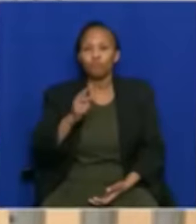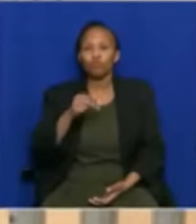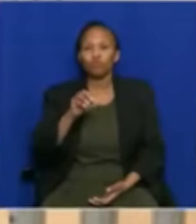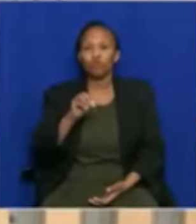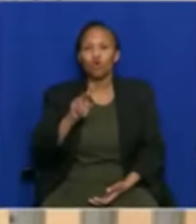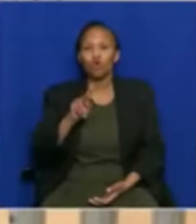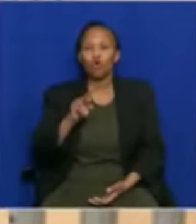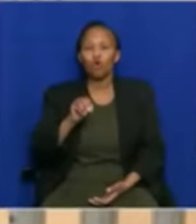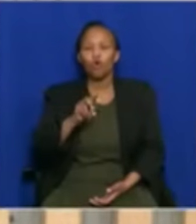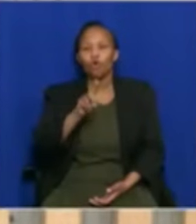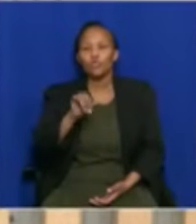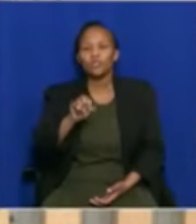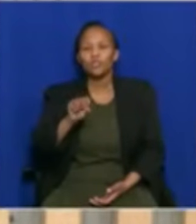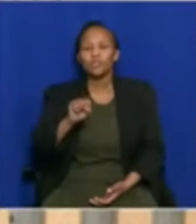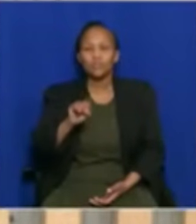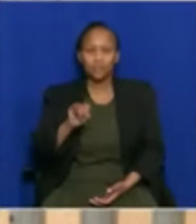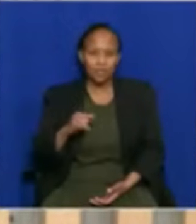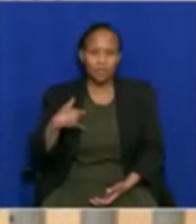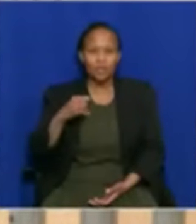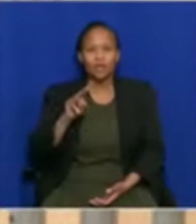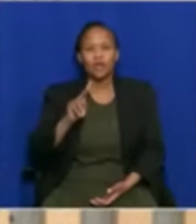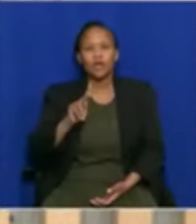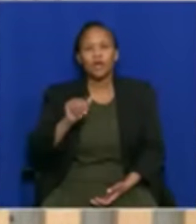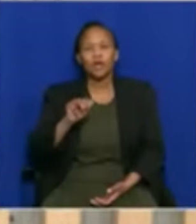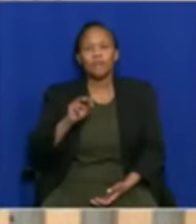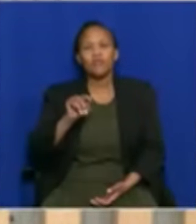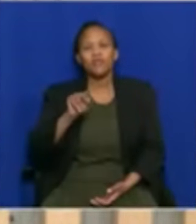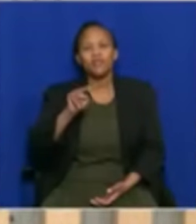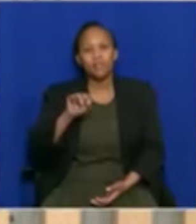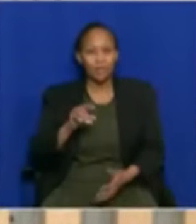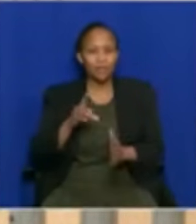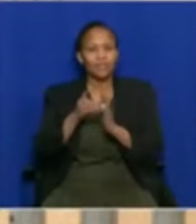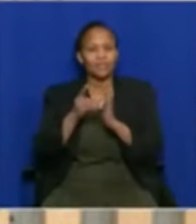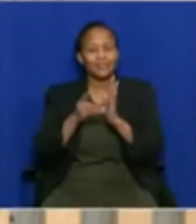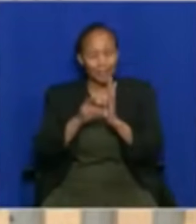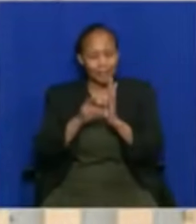Police, and it's dated 11 November 2024.